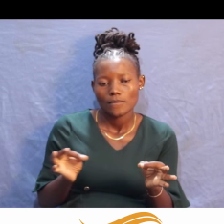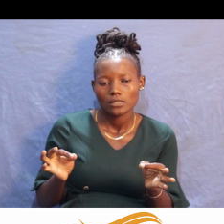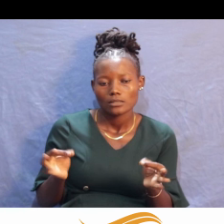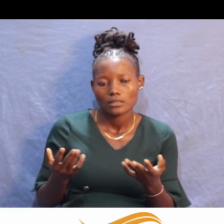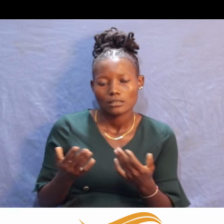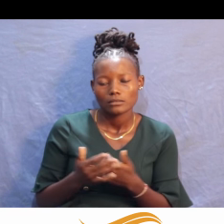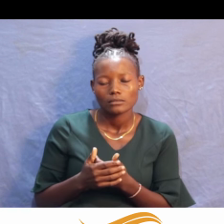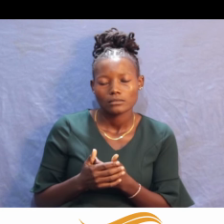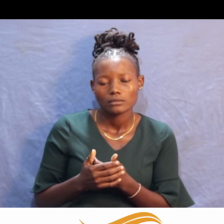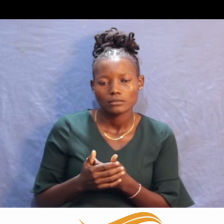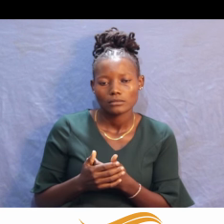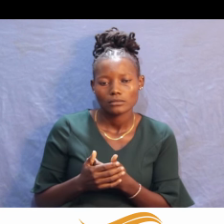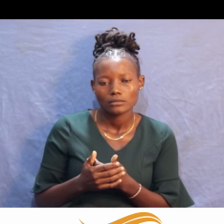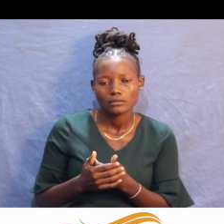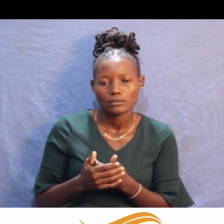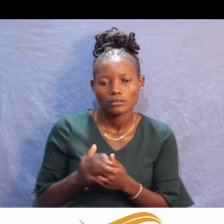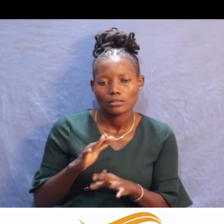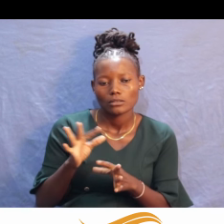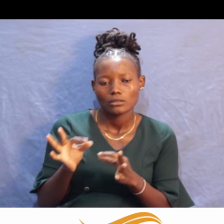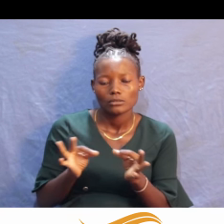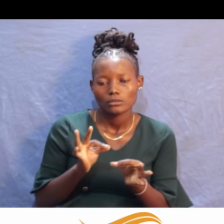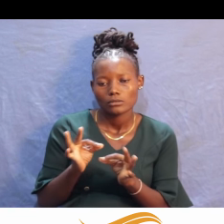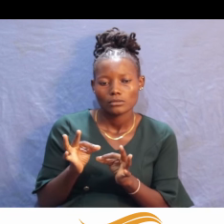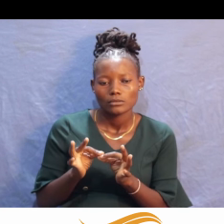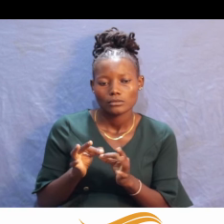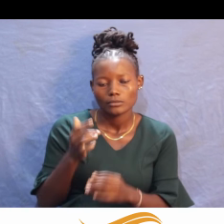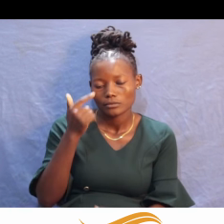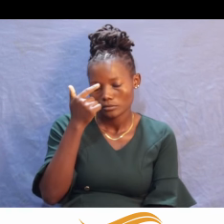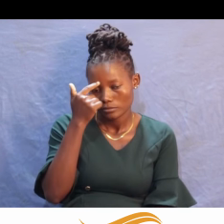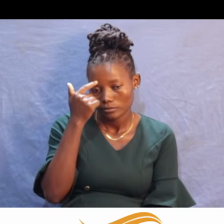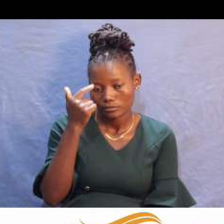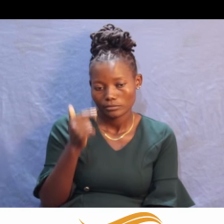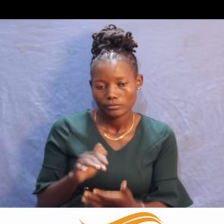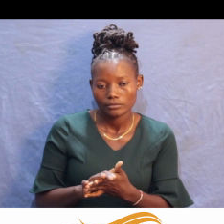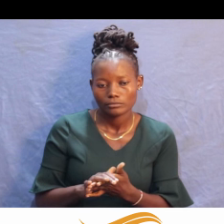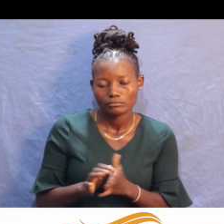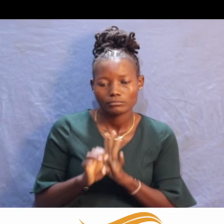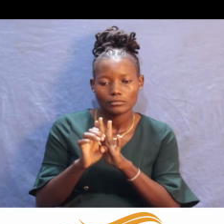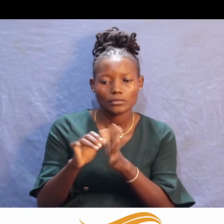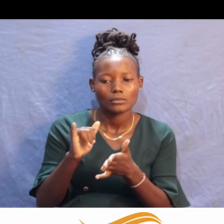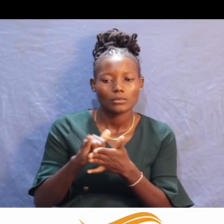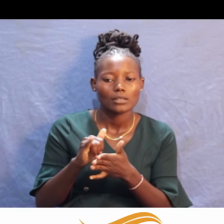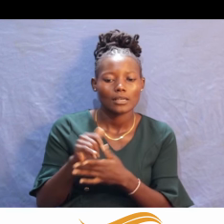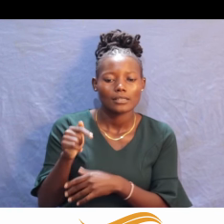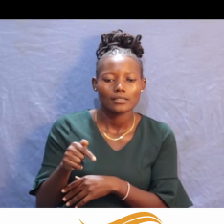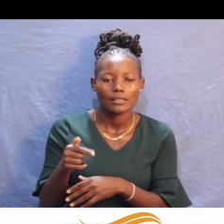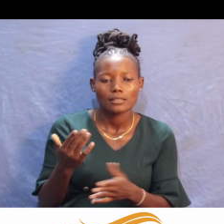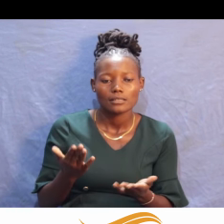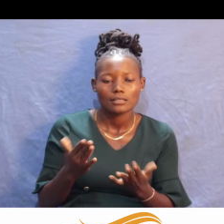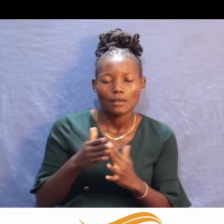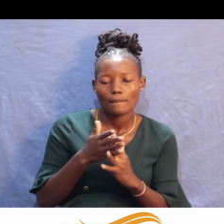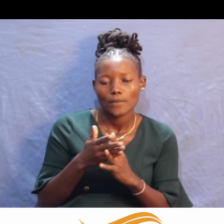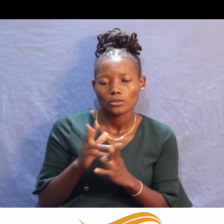estimate. It's not accurate whatsoever. So Fitbit, things like that. This is a laboratory